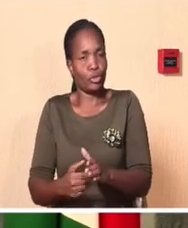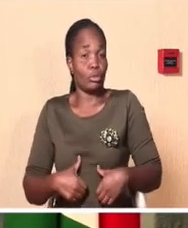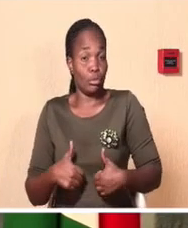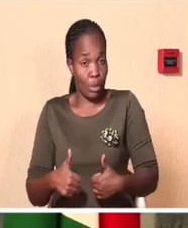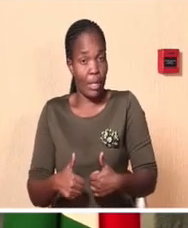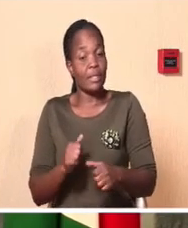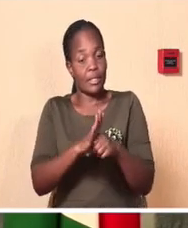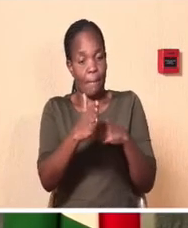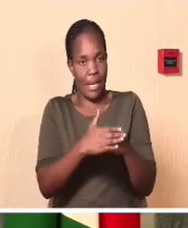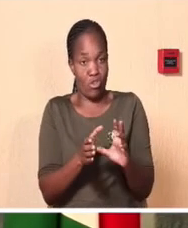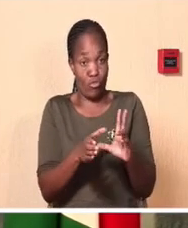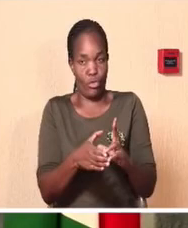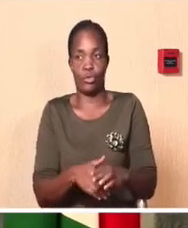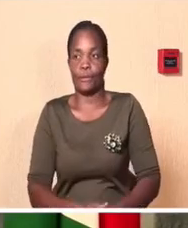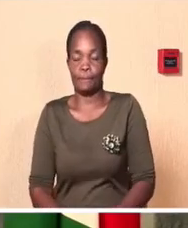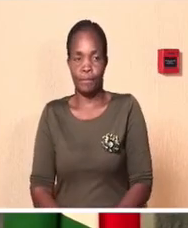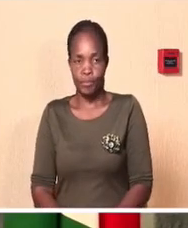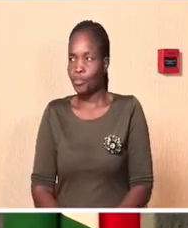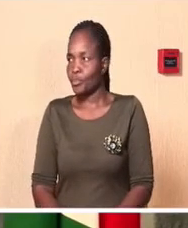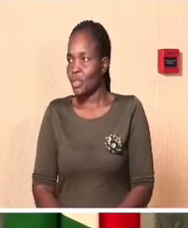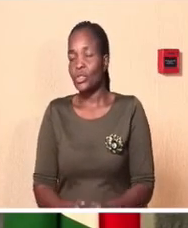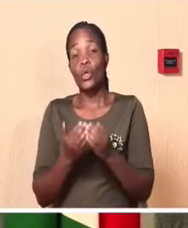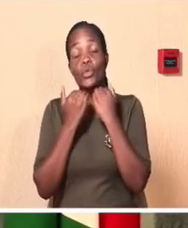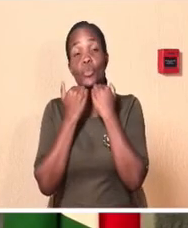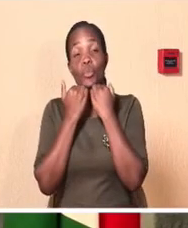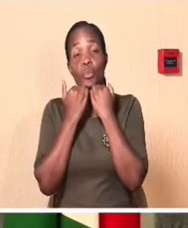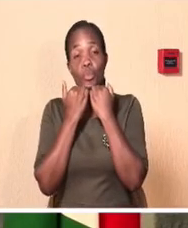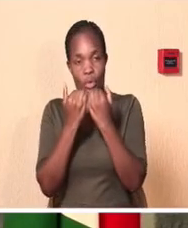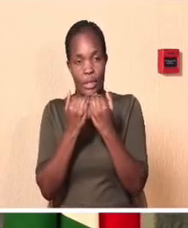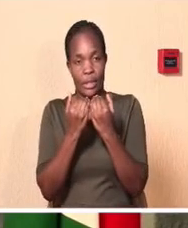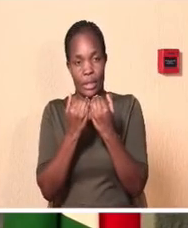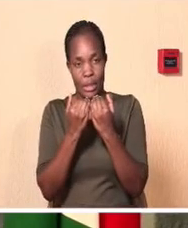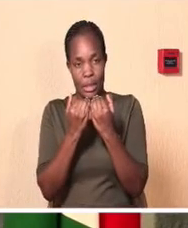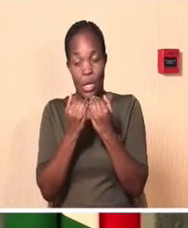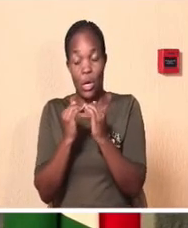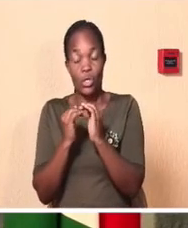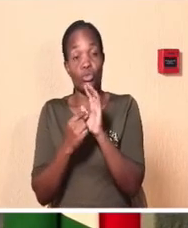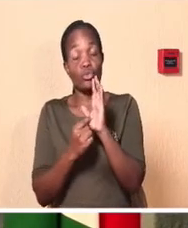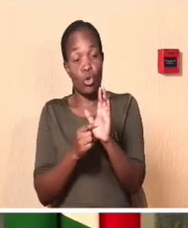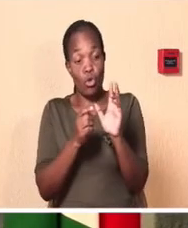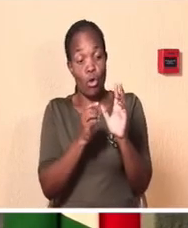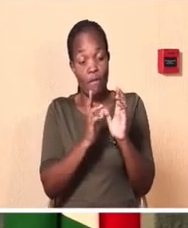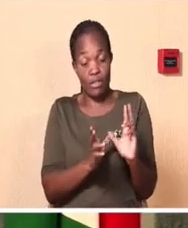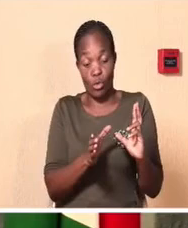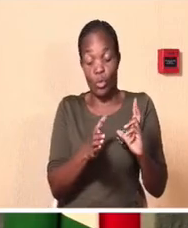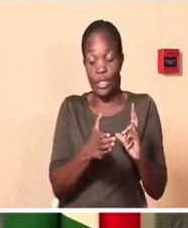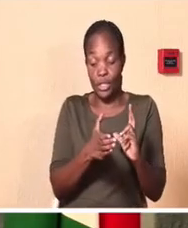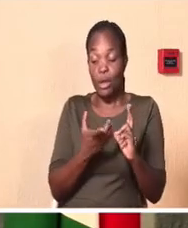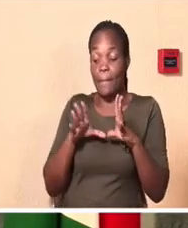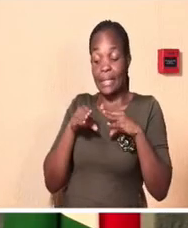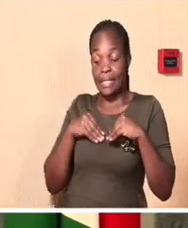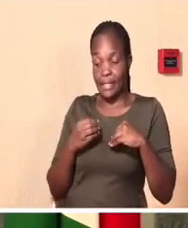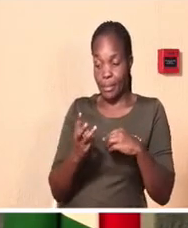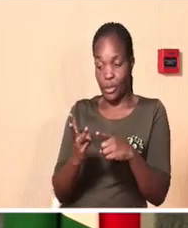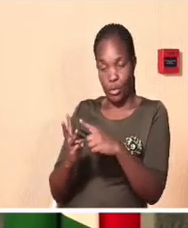important, to give people in the community that these people are safe to come back to us. Because they've been